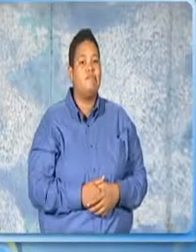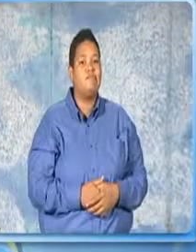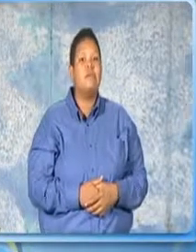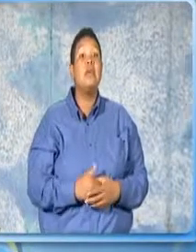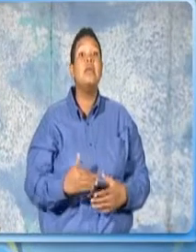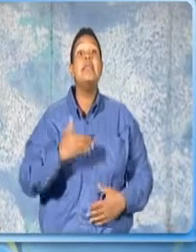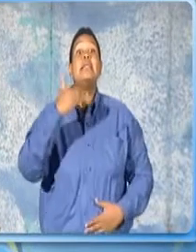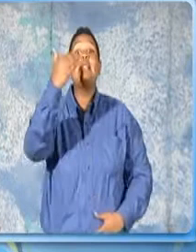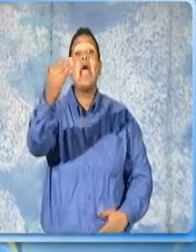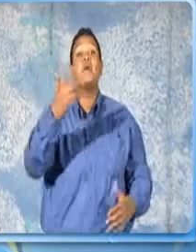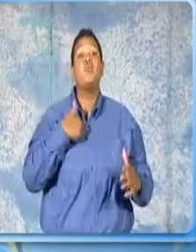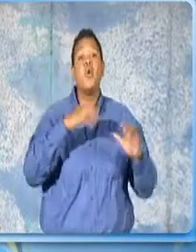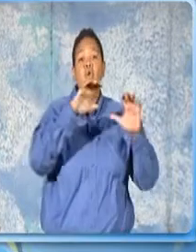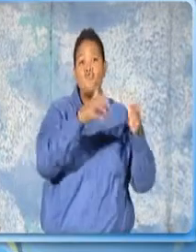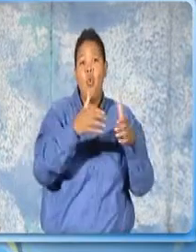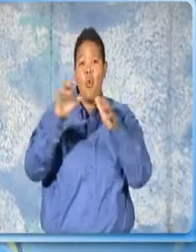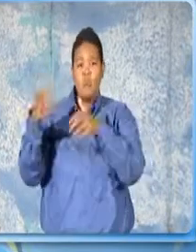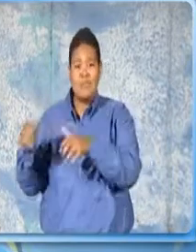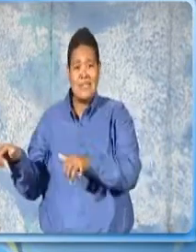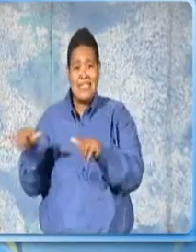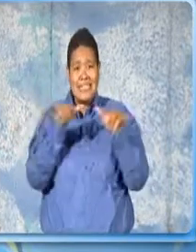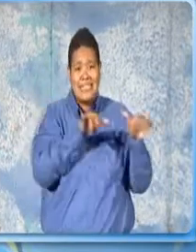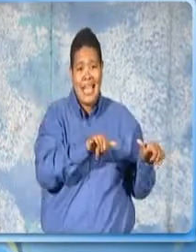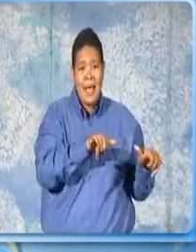next, we group the like terms to give.